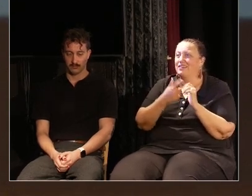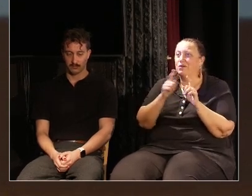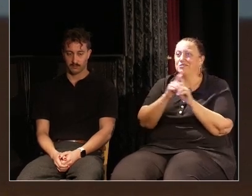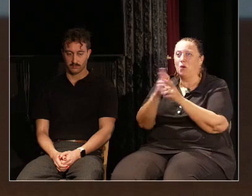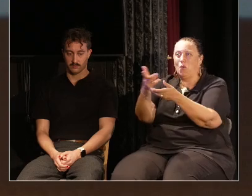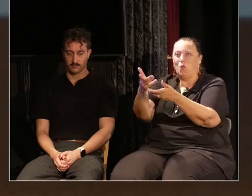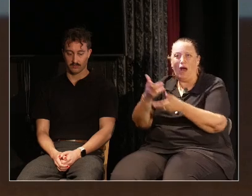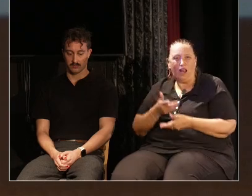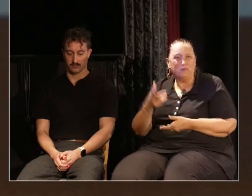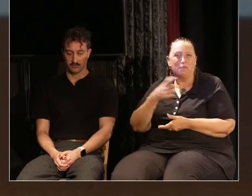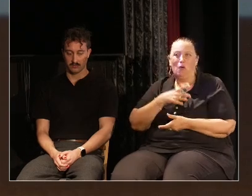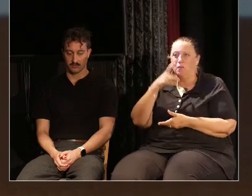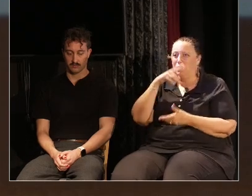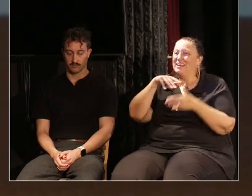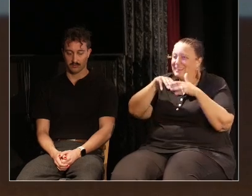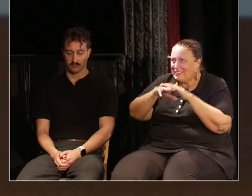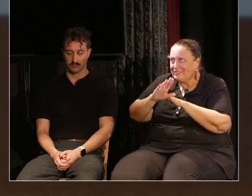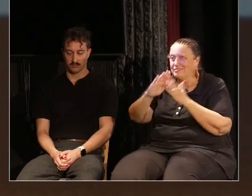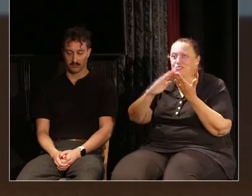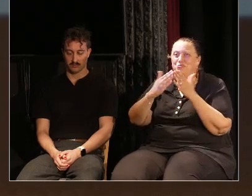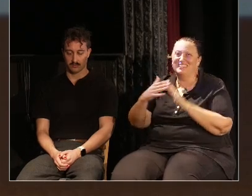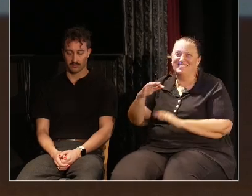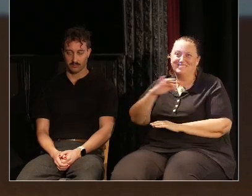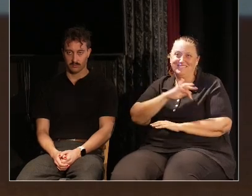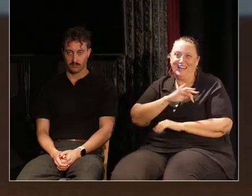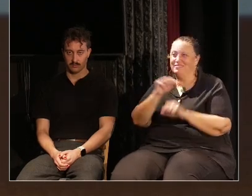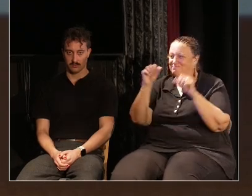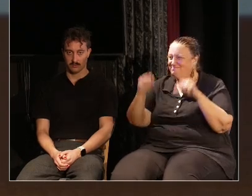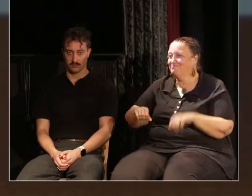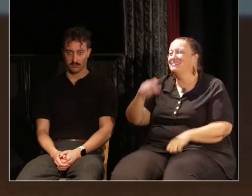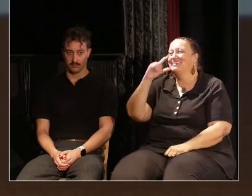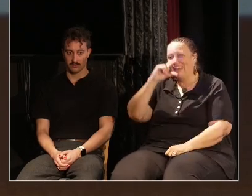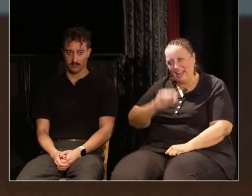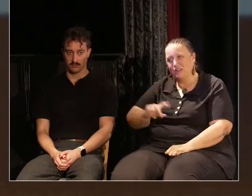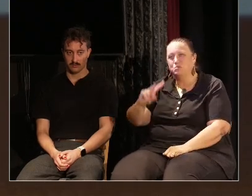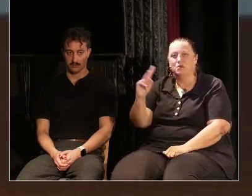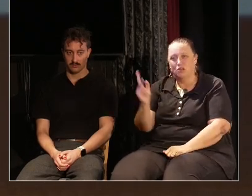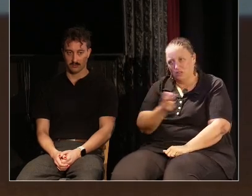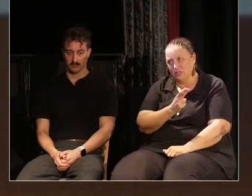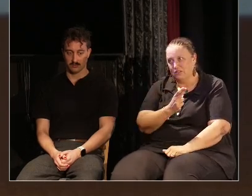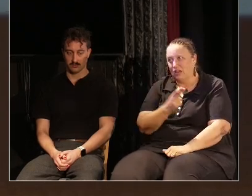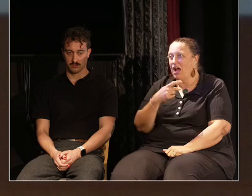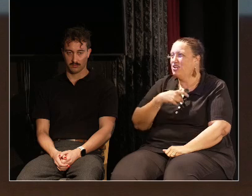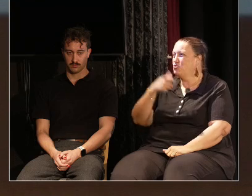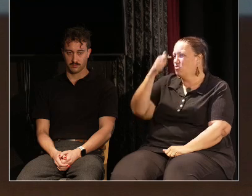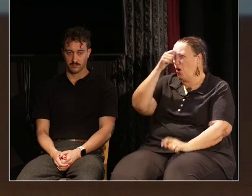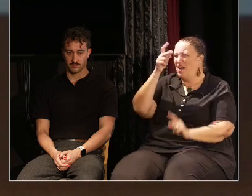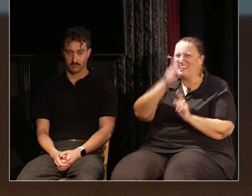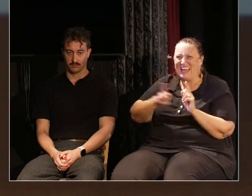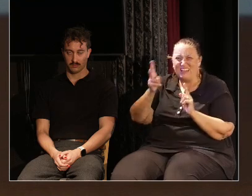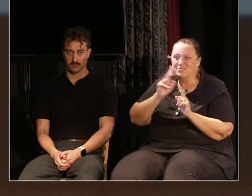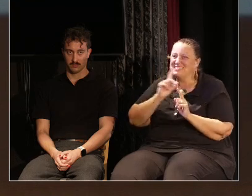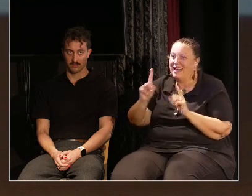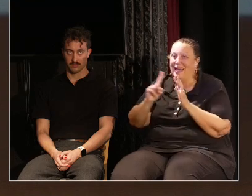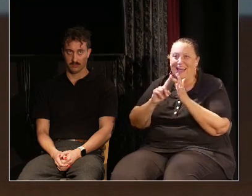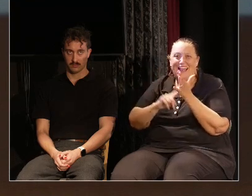more people into communities of faith. I think it's actually possible to do both in this situation. And I know it was, to echo again Allegra's point, and I